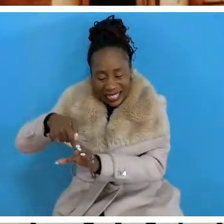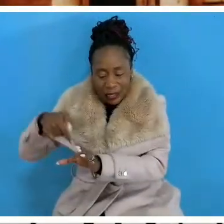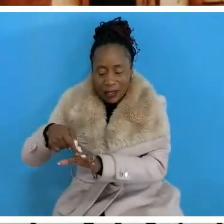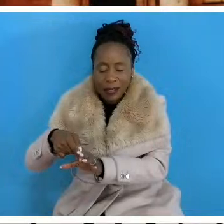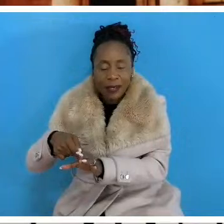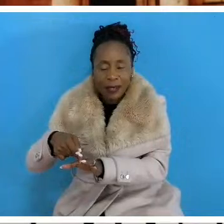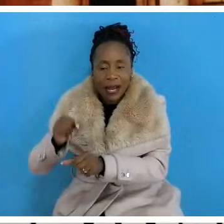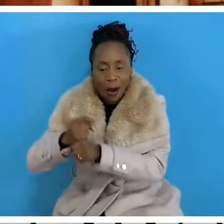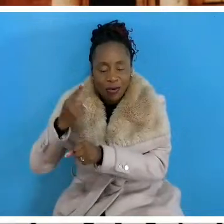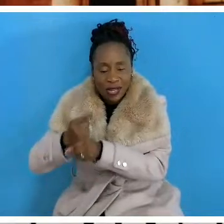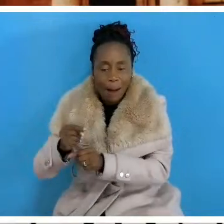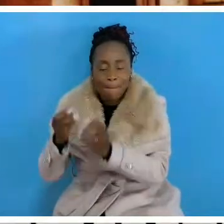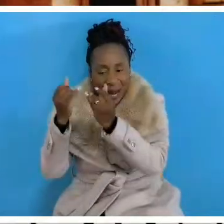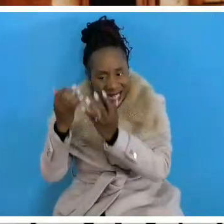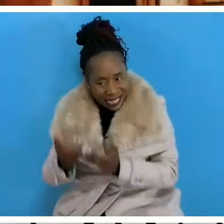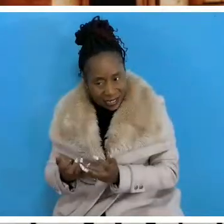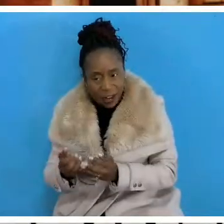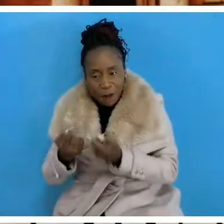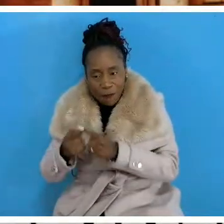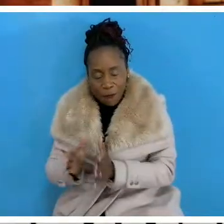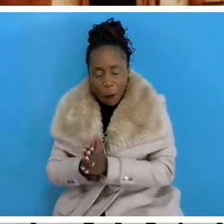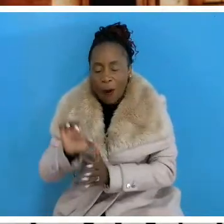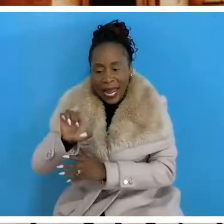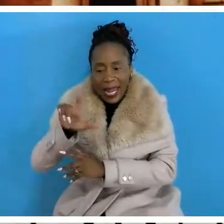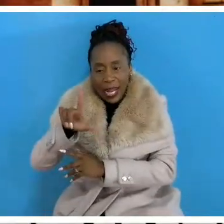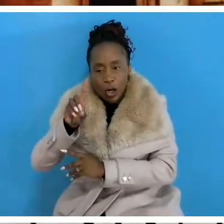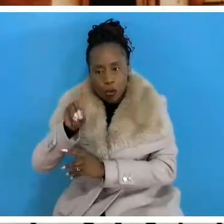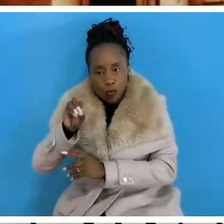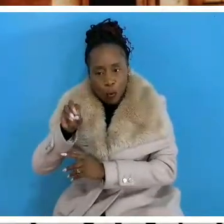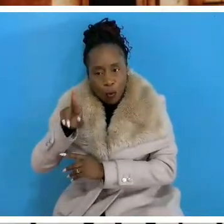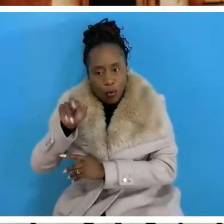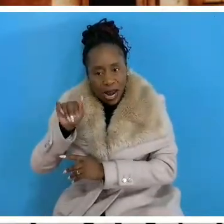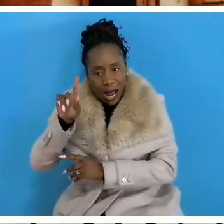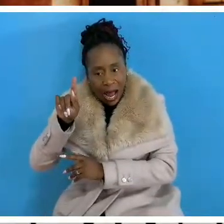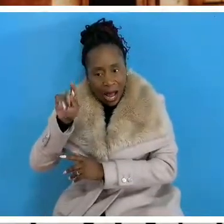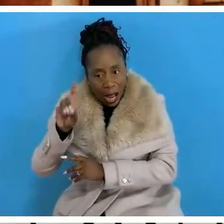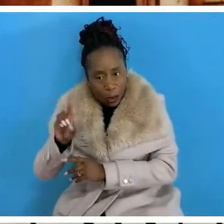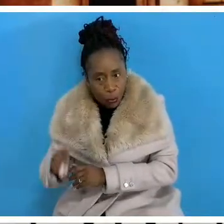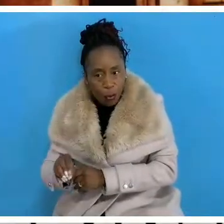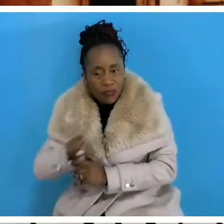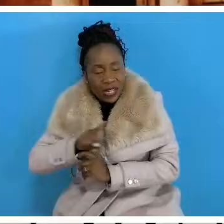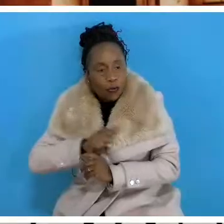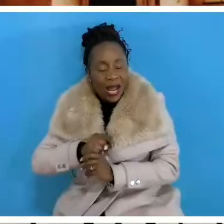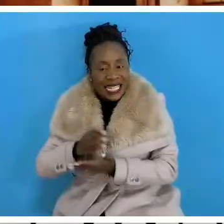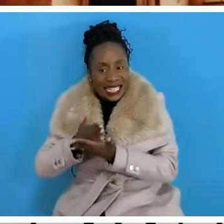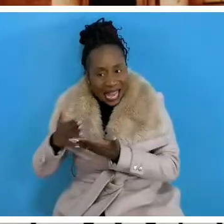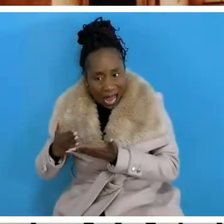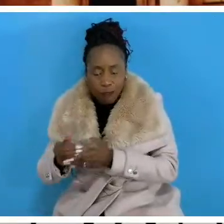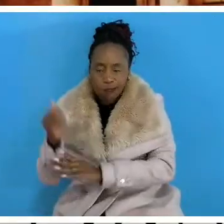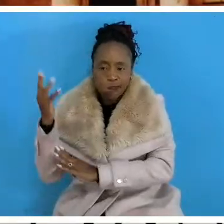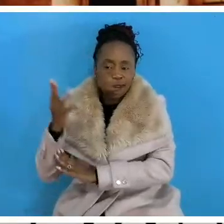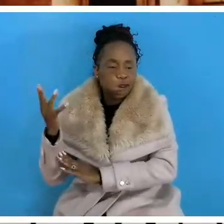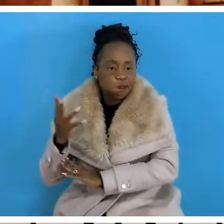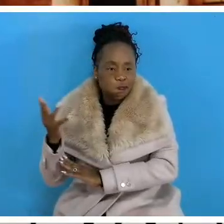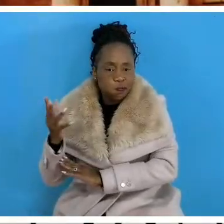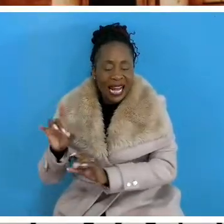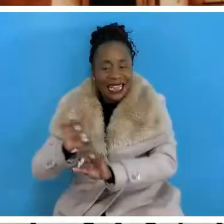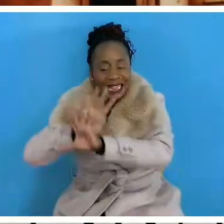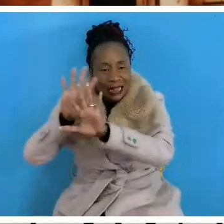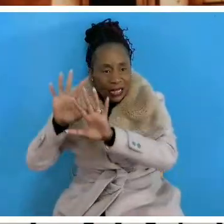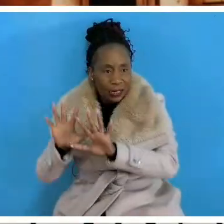budget for Eldorado Park? That is why some of the presentations were